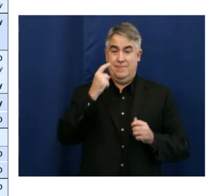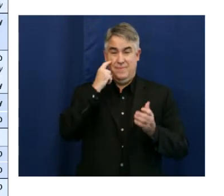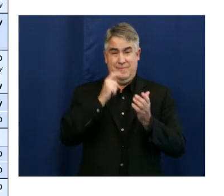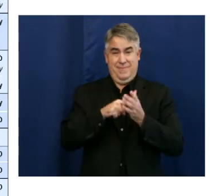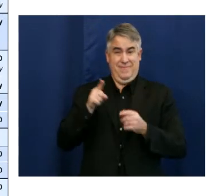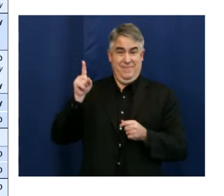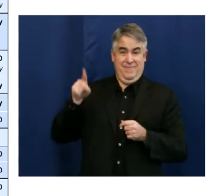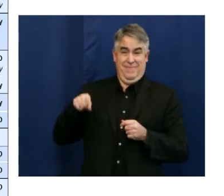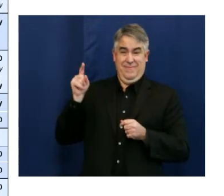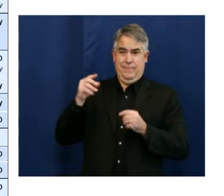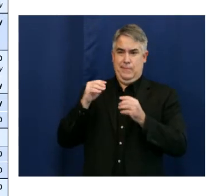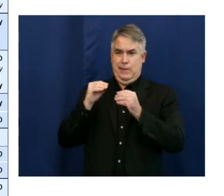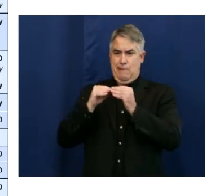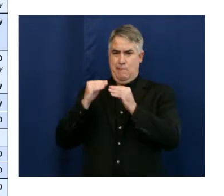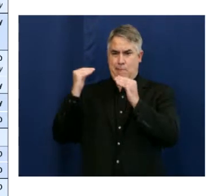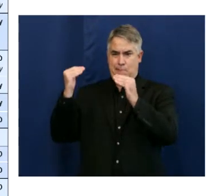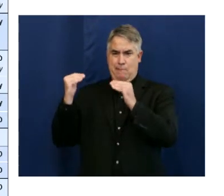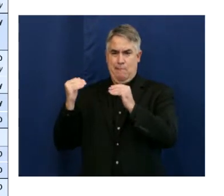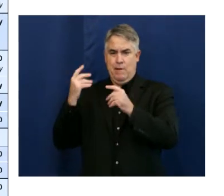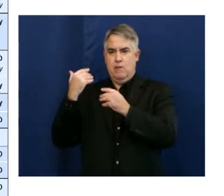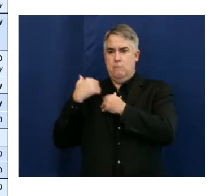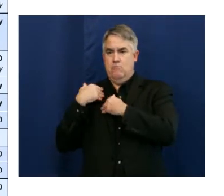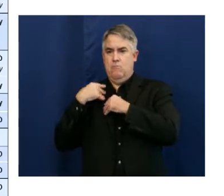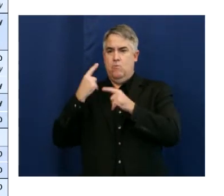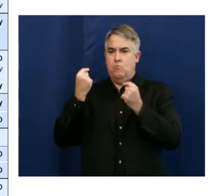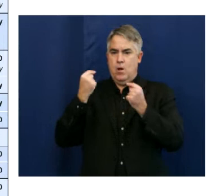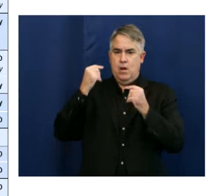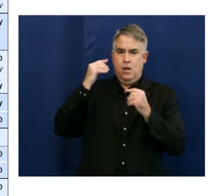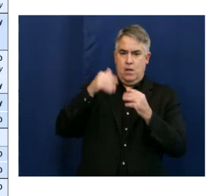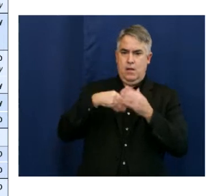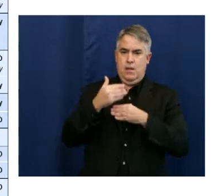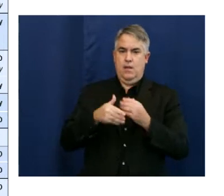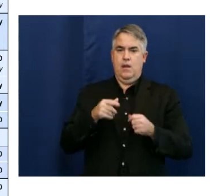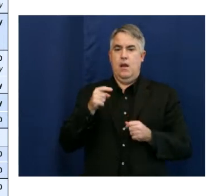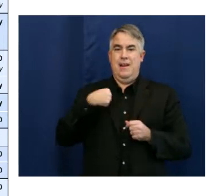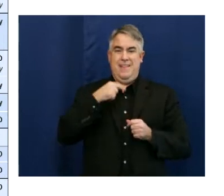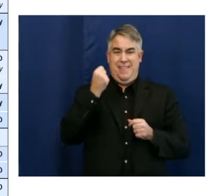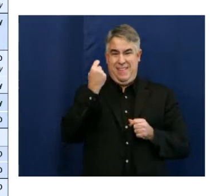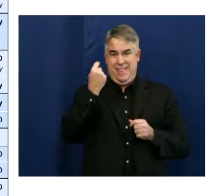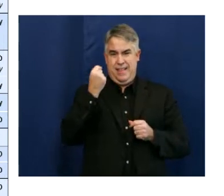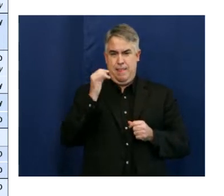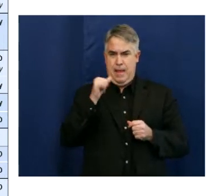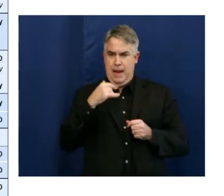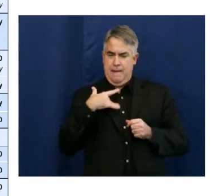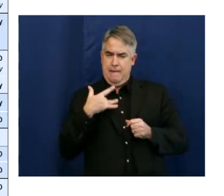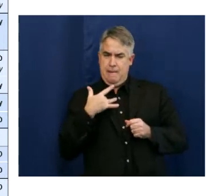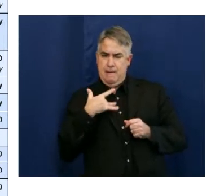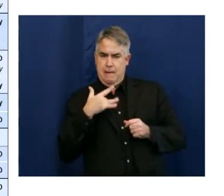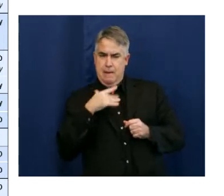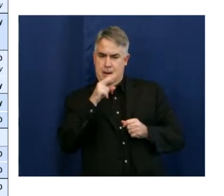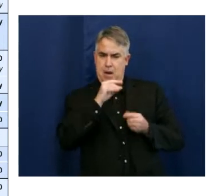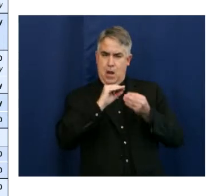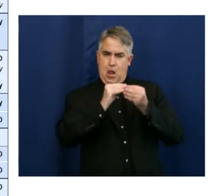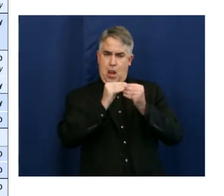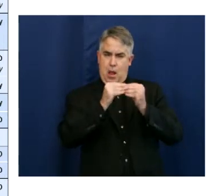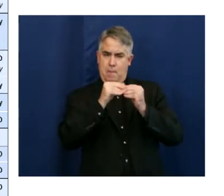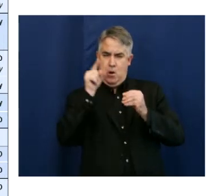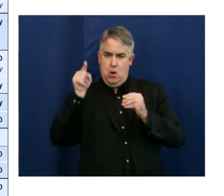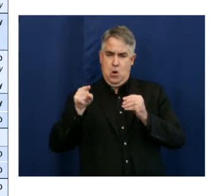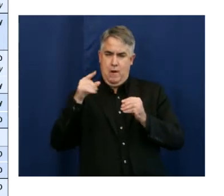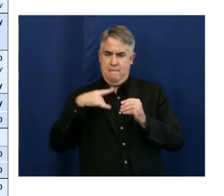chart, you'll see again, these are just some estimates. And so this is a planning document and sharing with you what we're